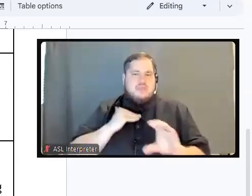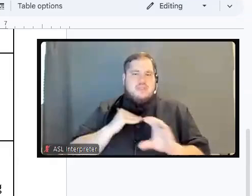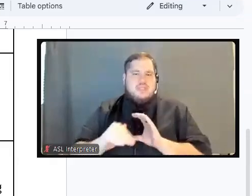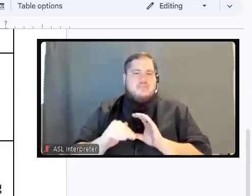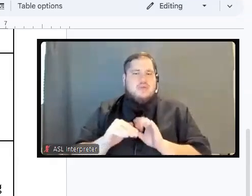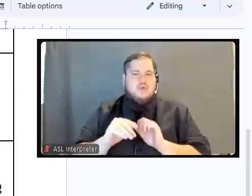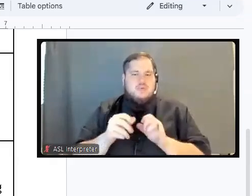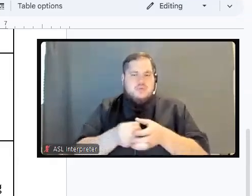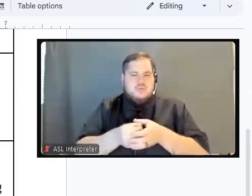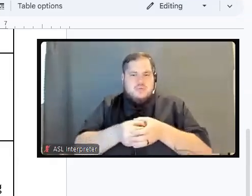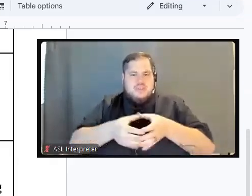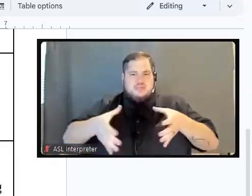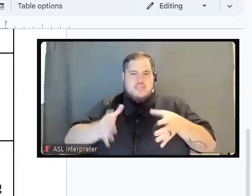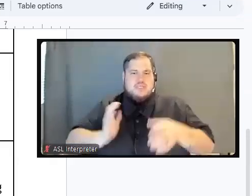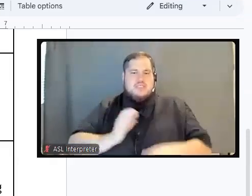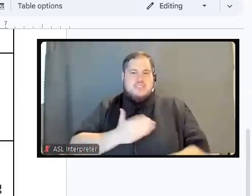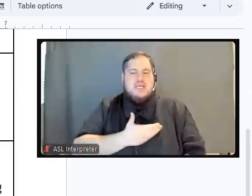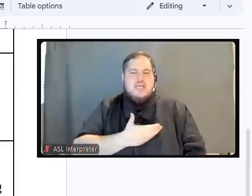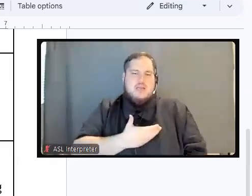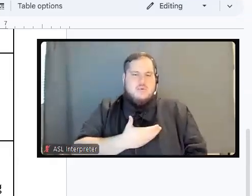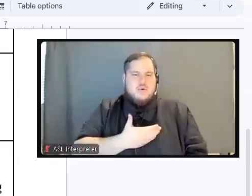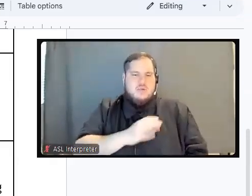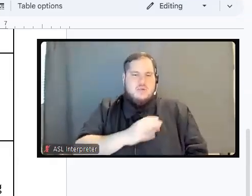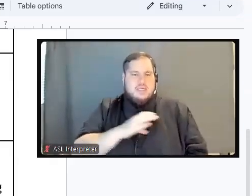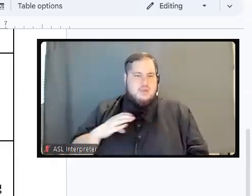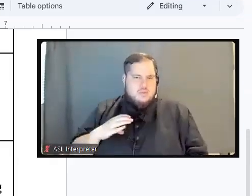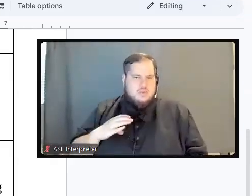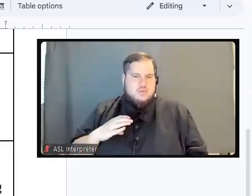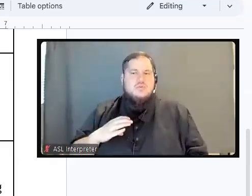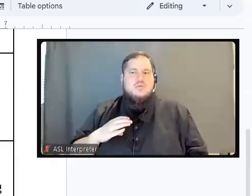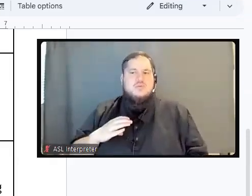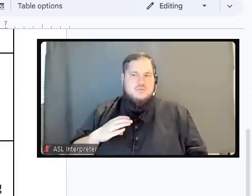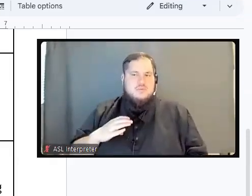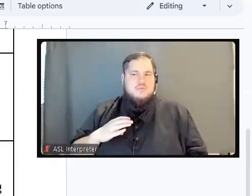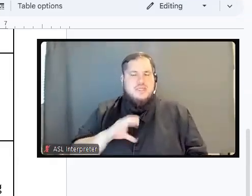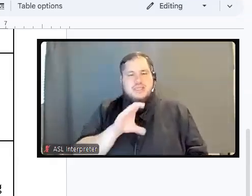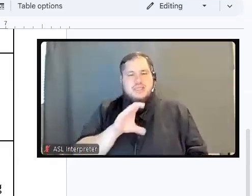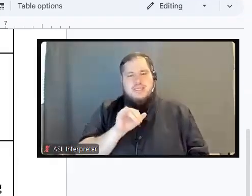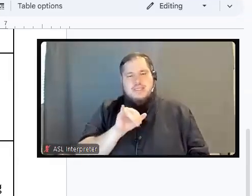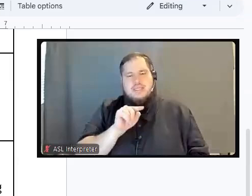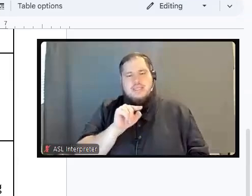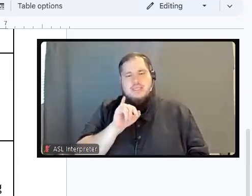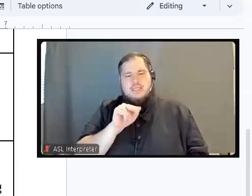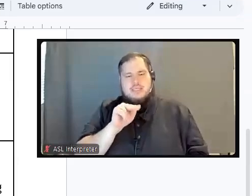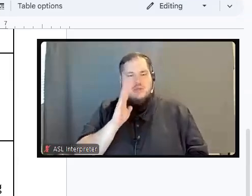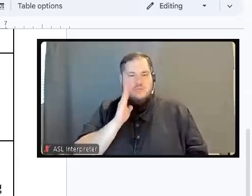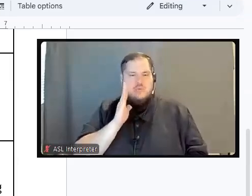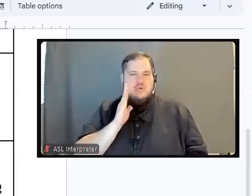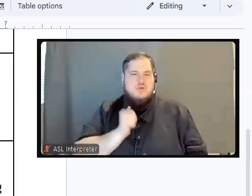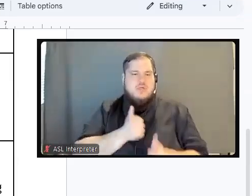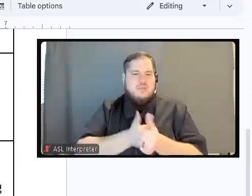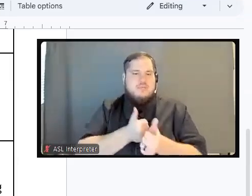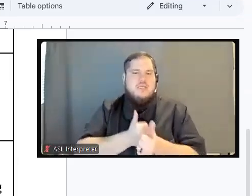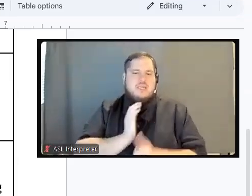expand our council. And then Caitlin's going to give us an update on the council member reapplication status.